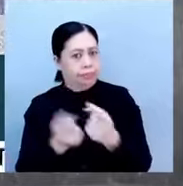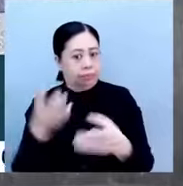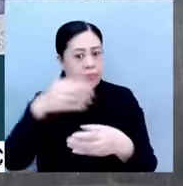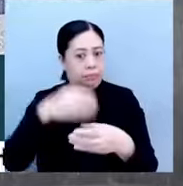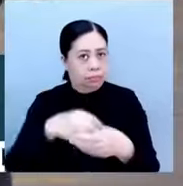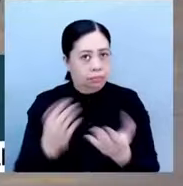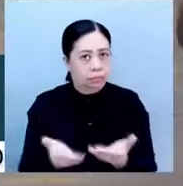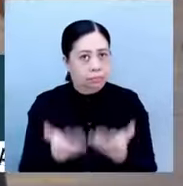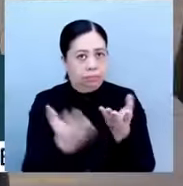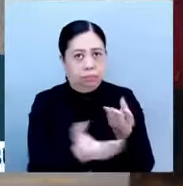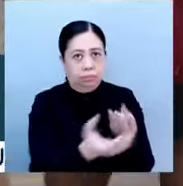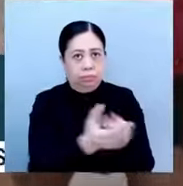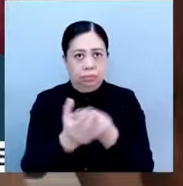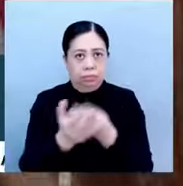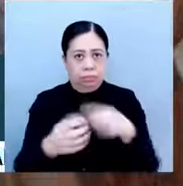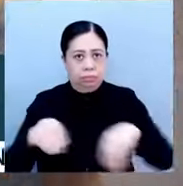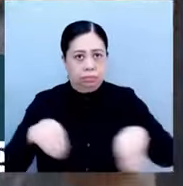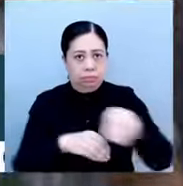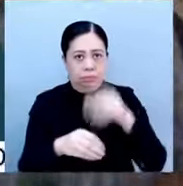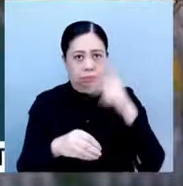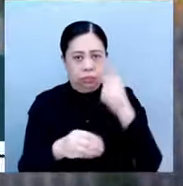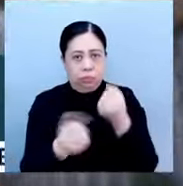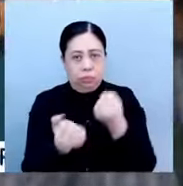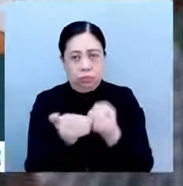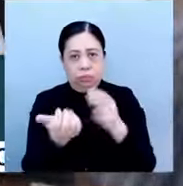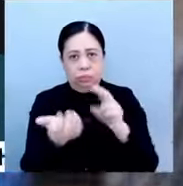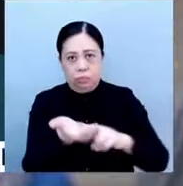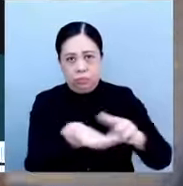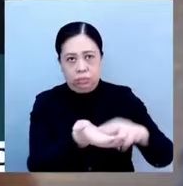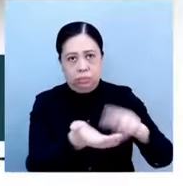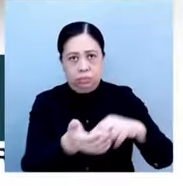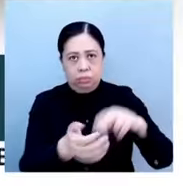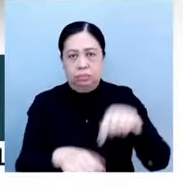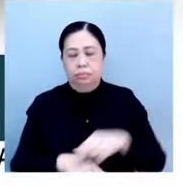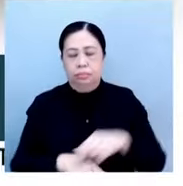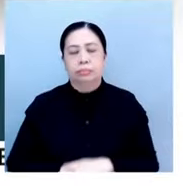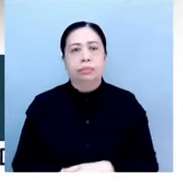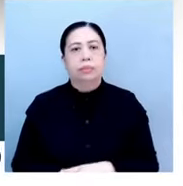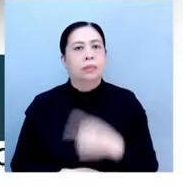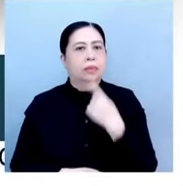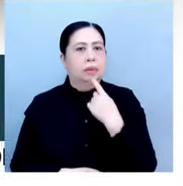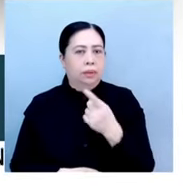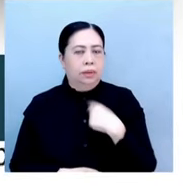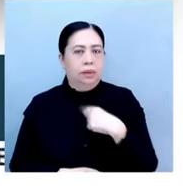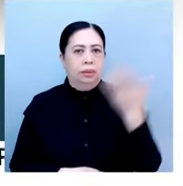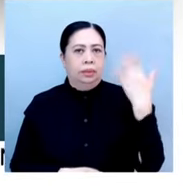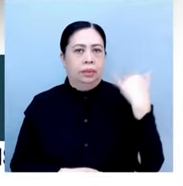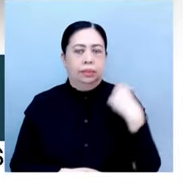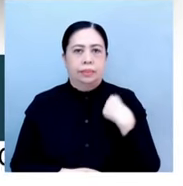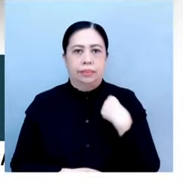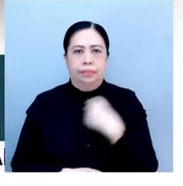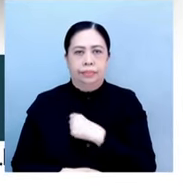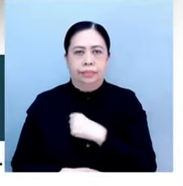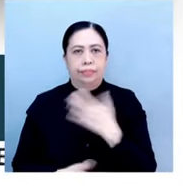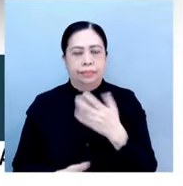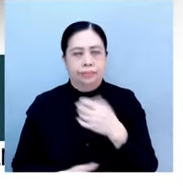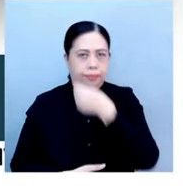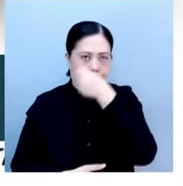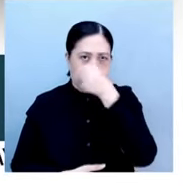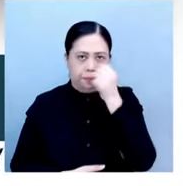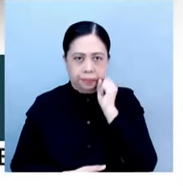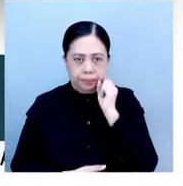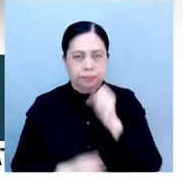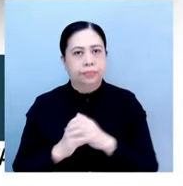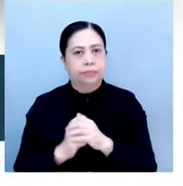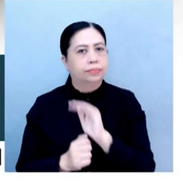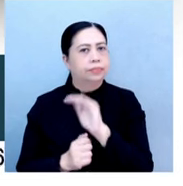offering incentives in exchange for support for a people's initiative. Meanwhile, former Senate President Vicente Soto III